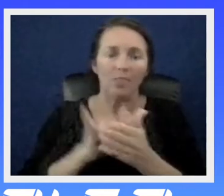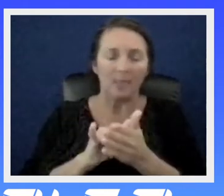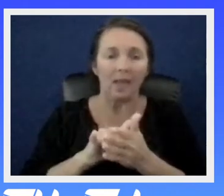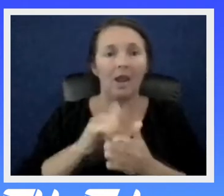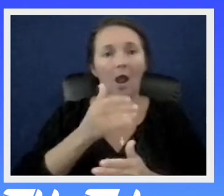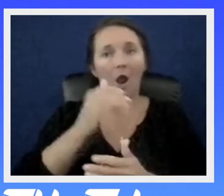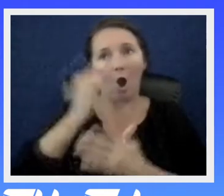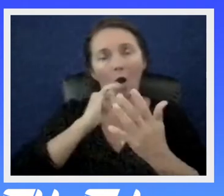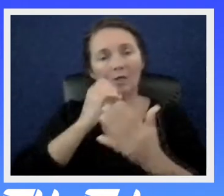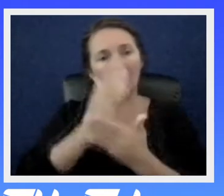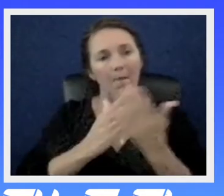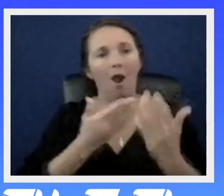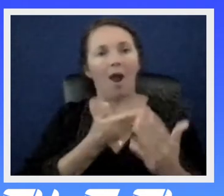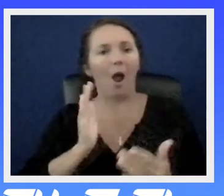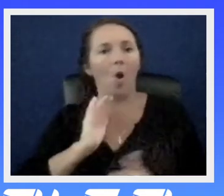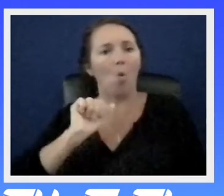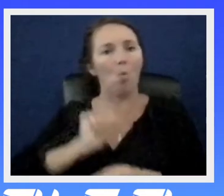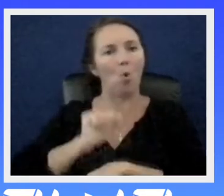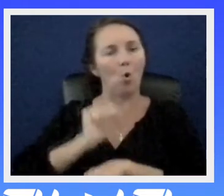workforce.